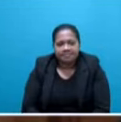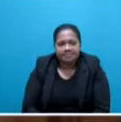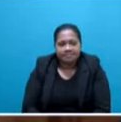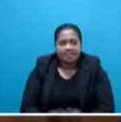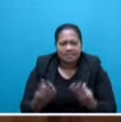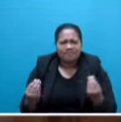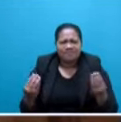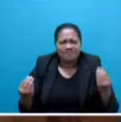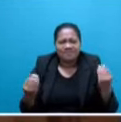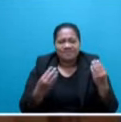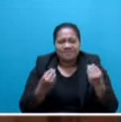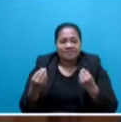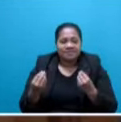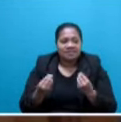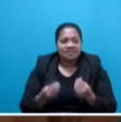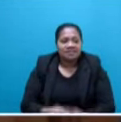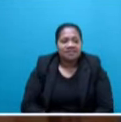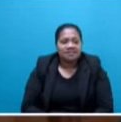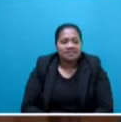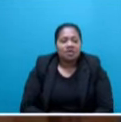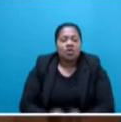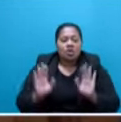in 2019-2020 budget.